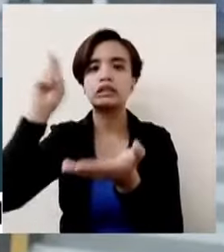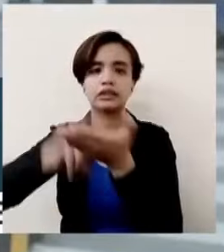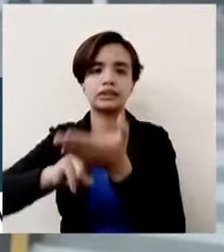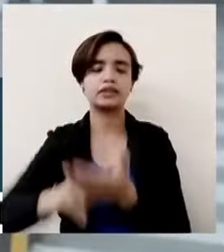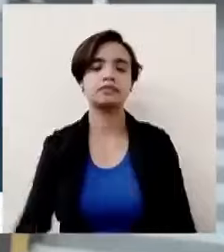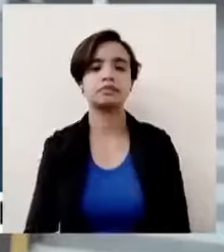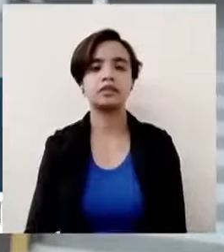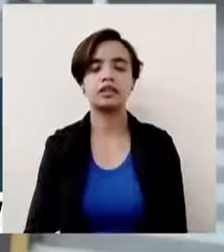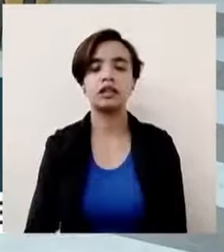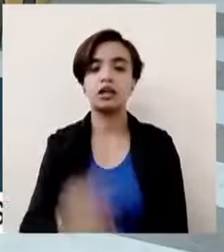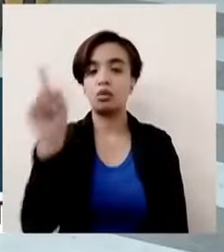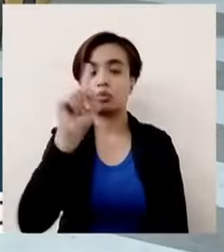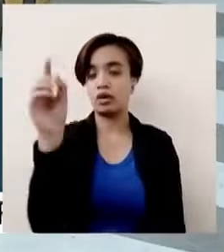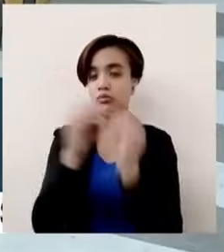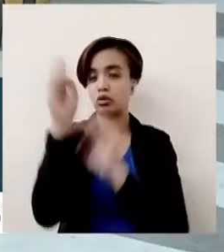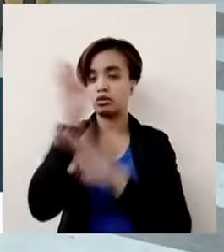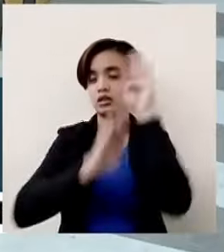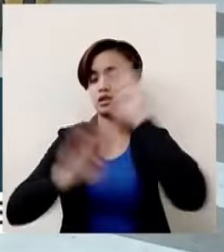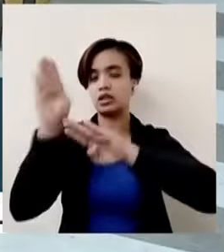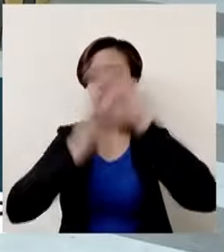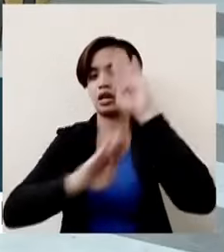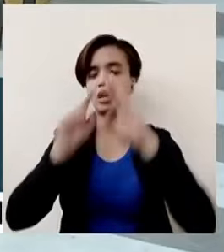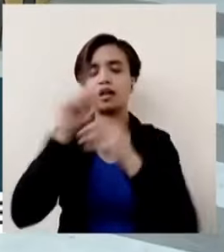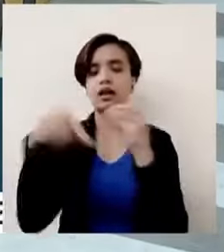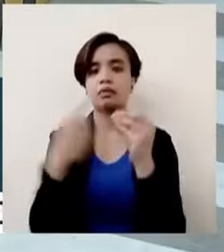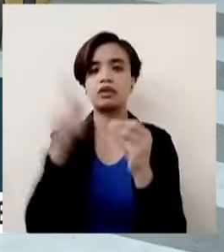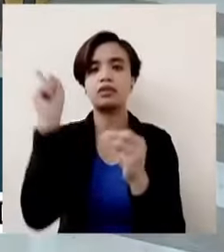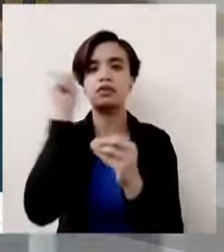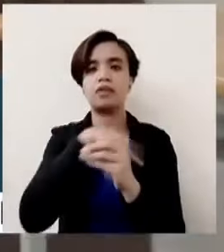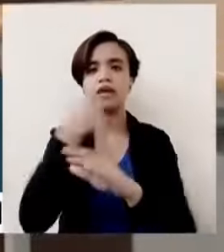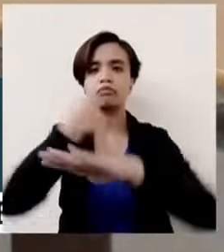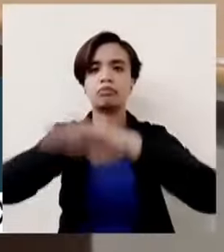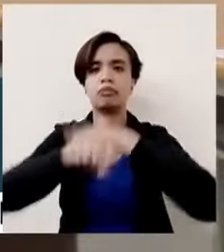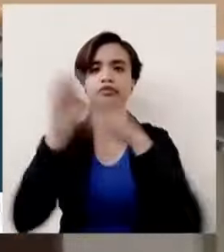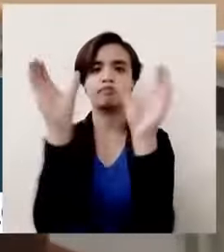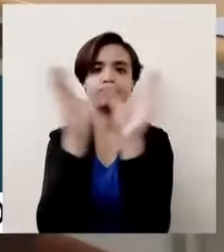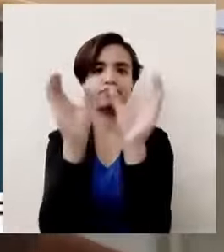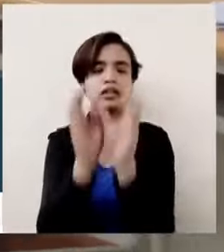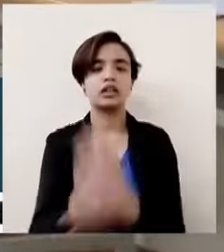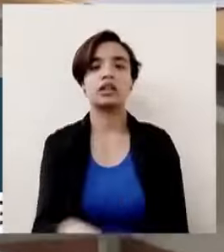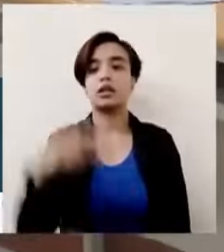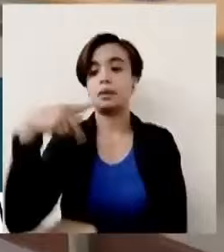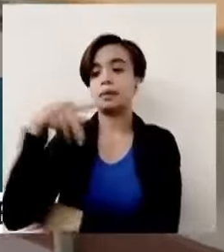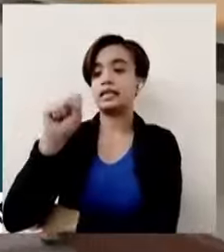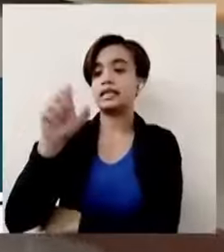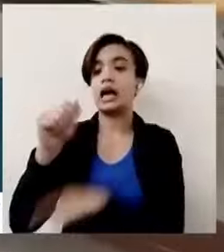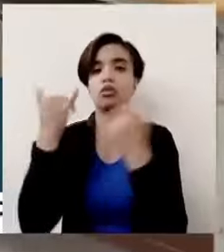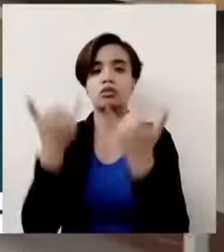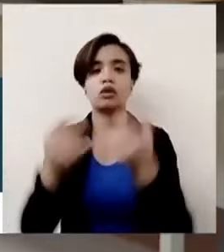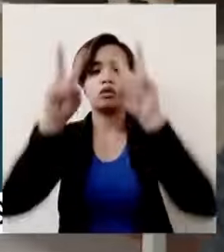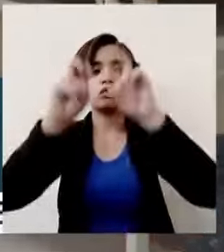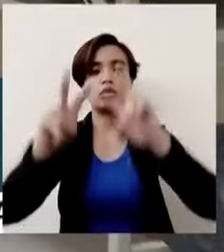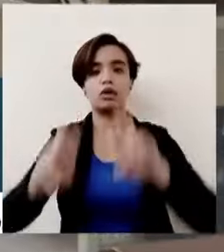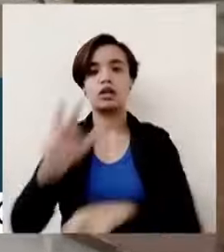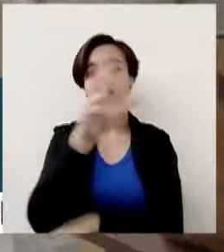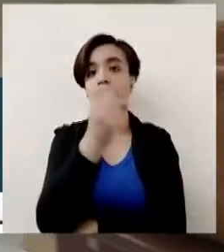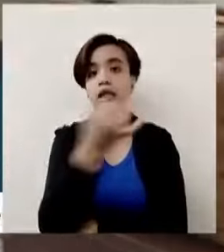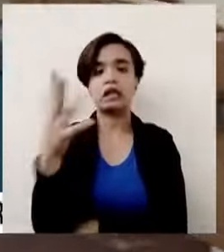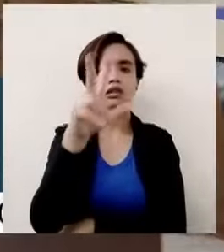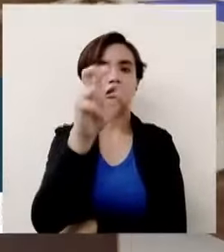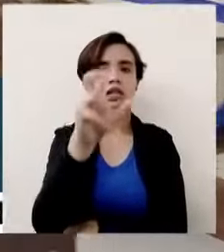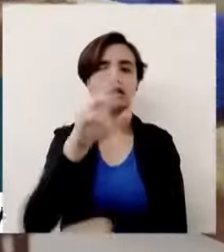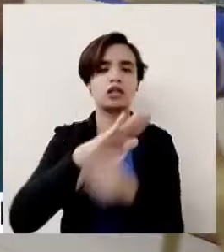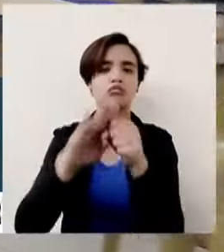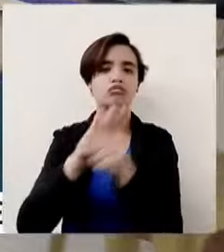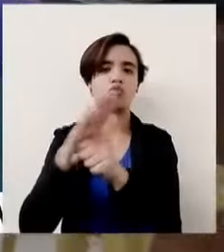more troubling is the proliferation of fake birth certificates. PSA is currently investigating about 300 local cases of this